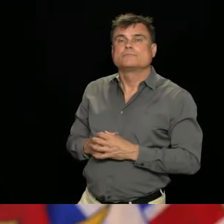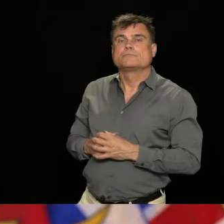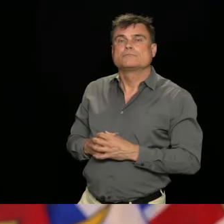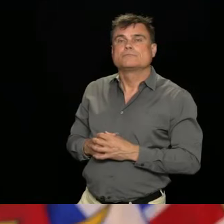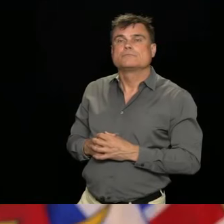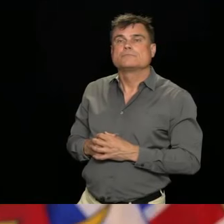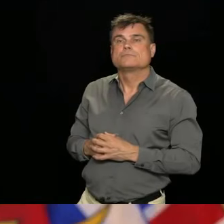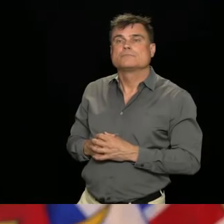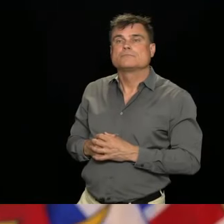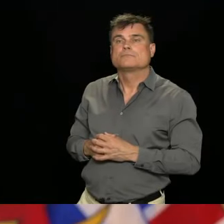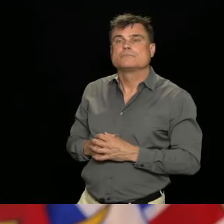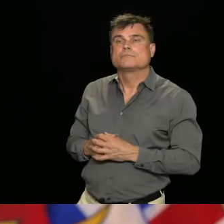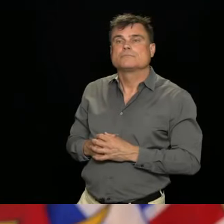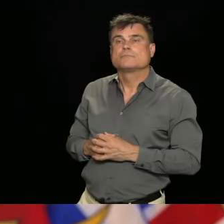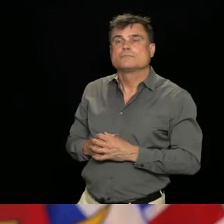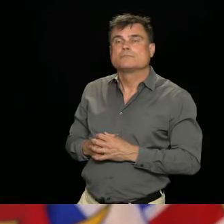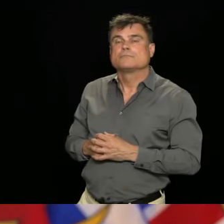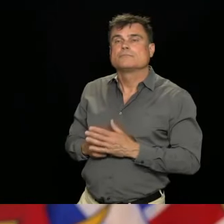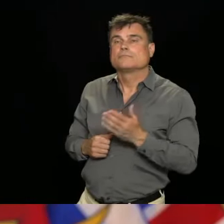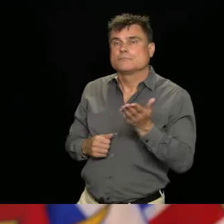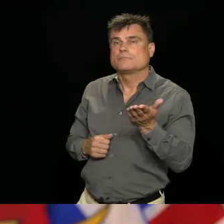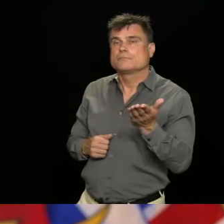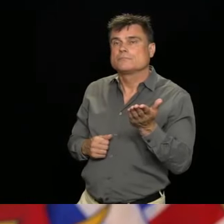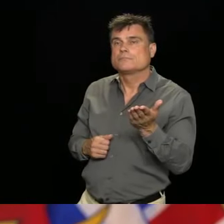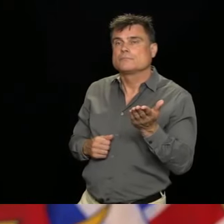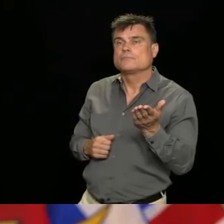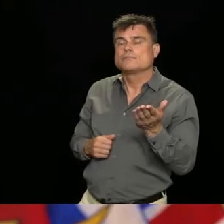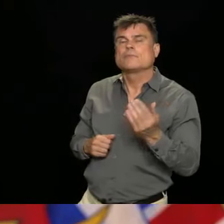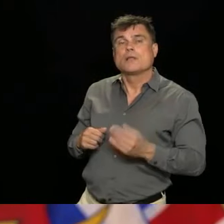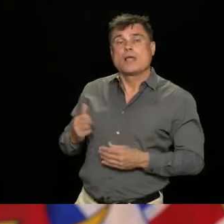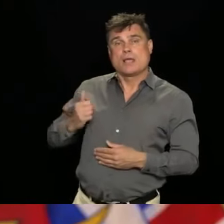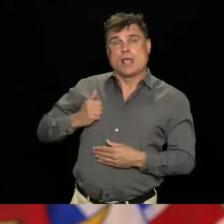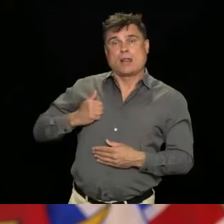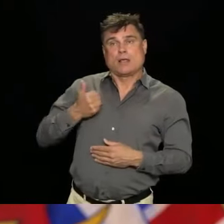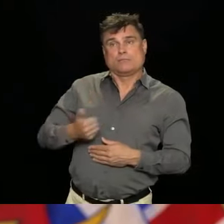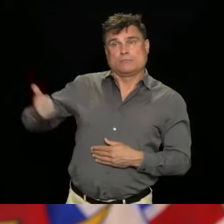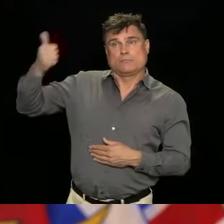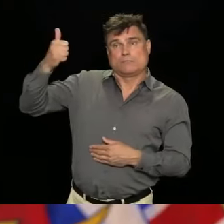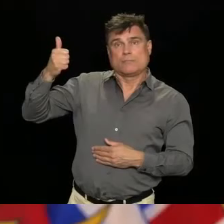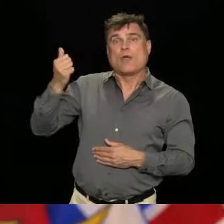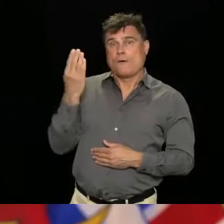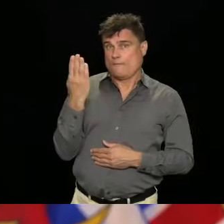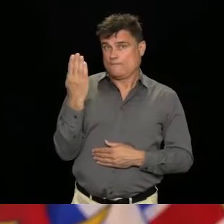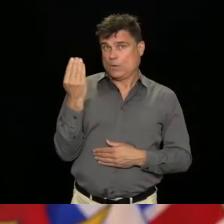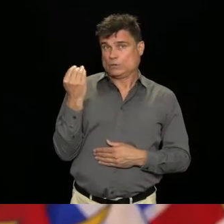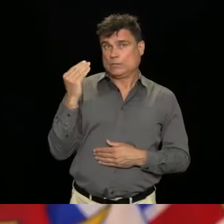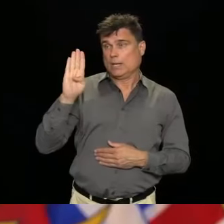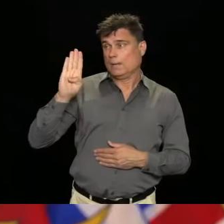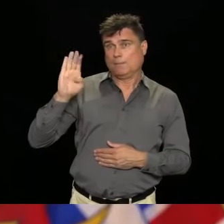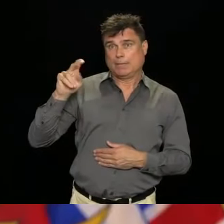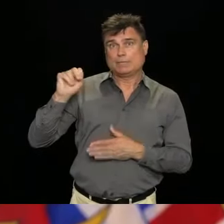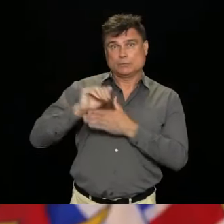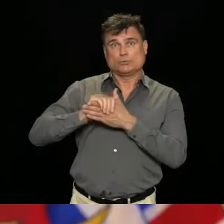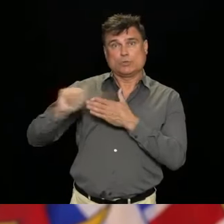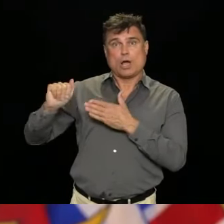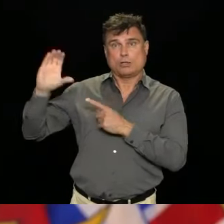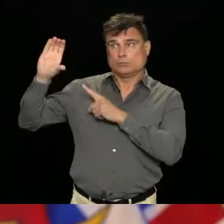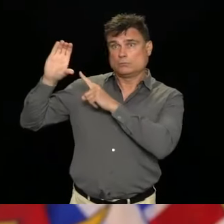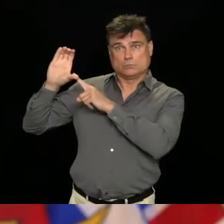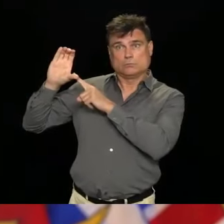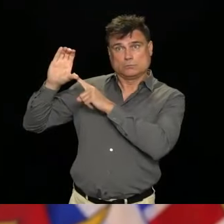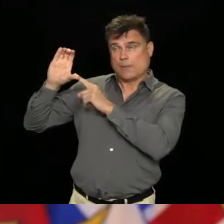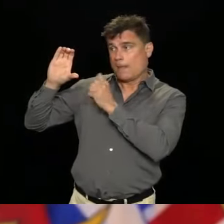Well, hi, Minister. Just following up on the $14 billion from the Prime Minister this morning, it looks like that's also intended to cover paid sick